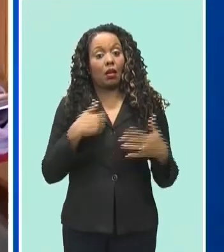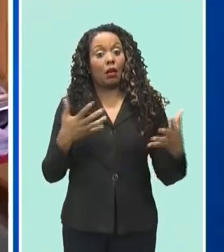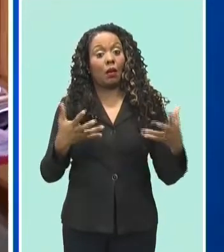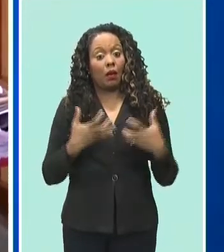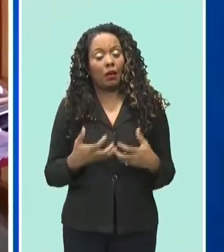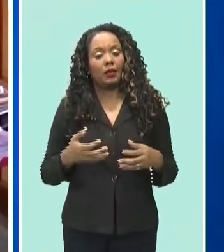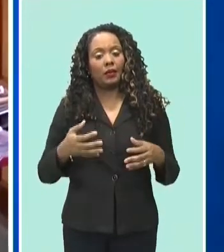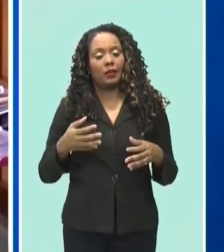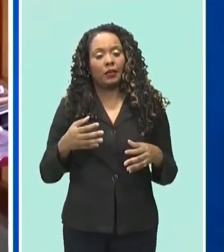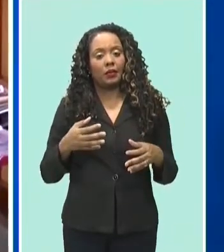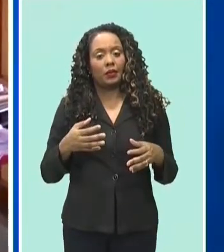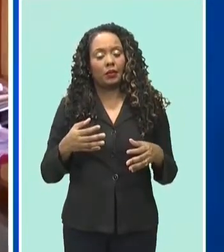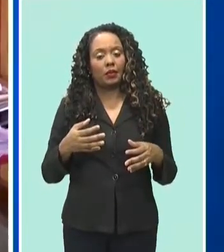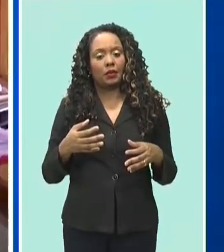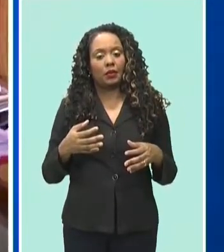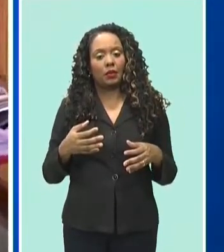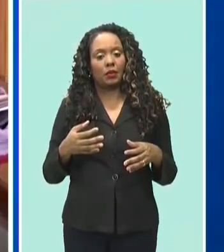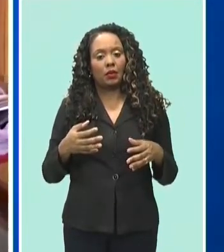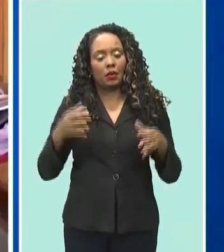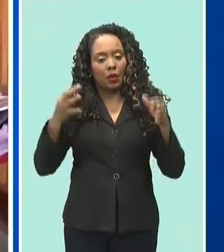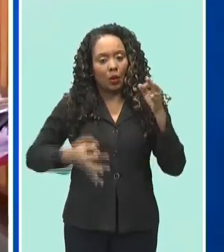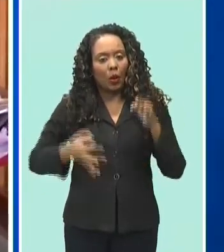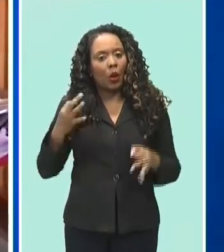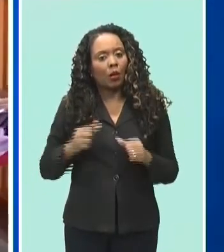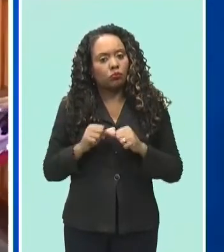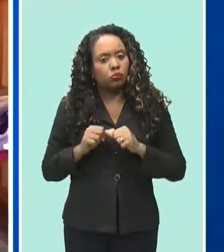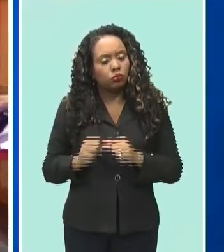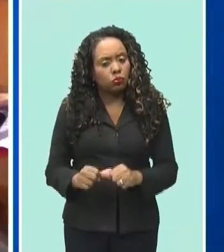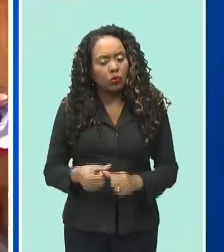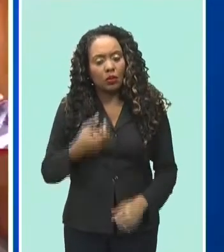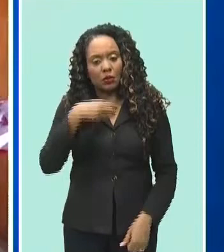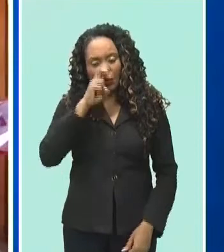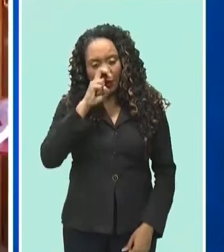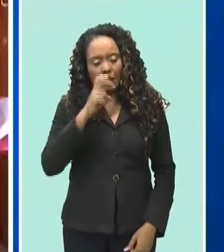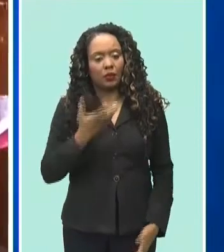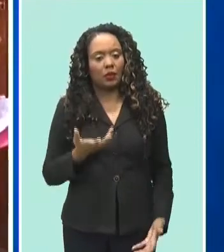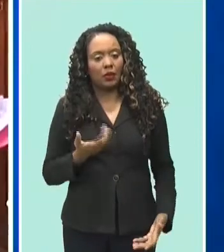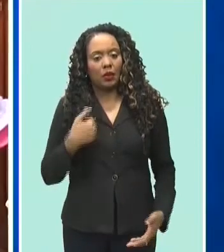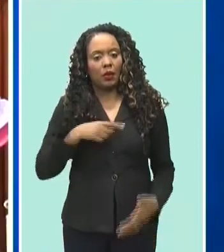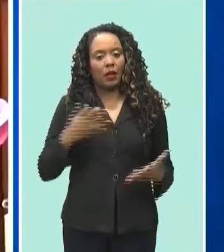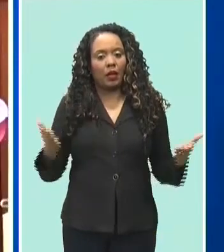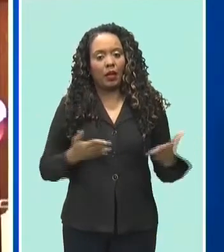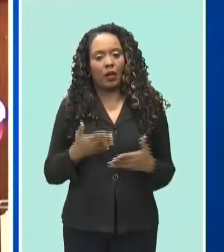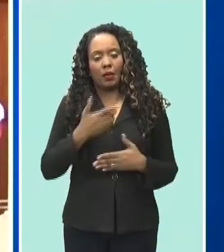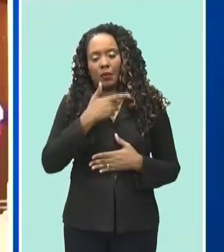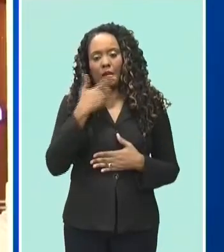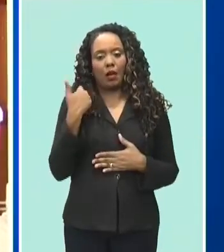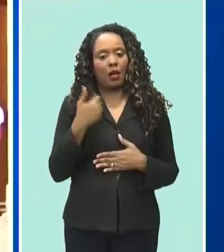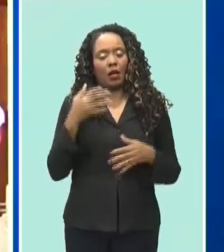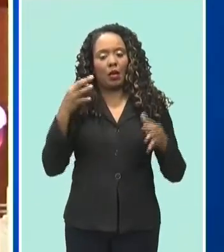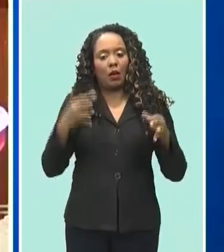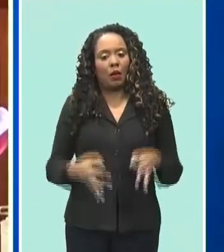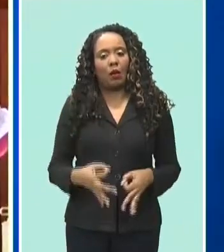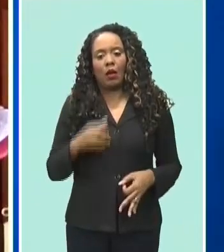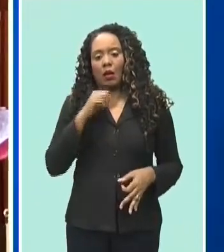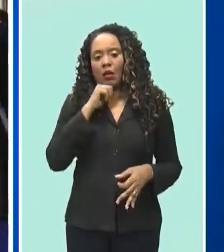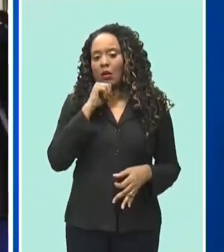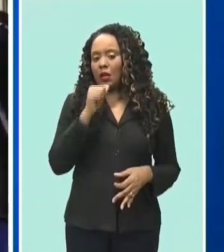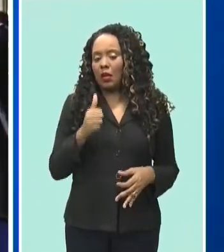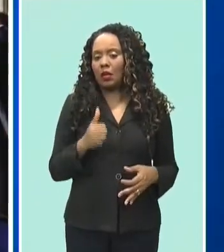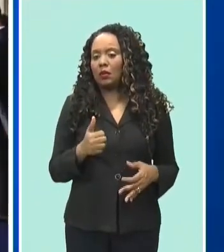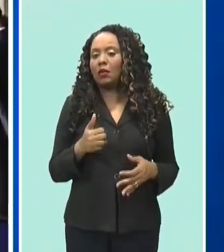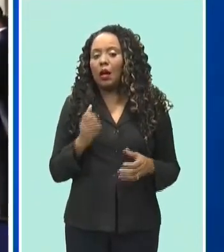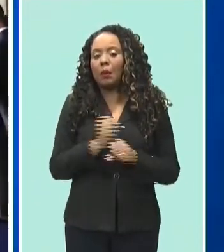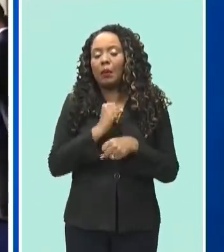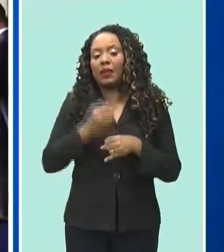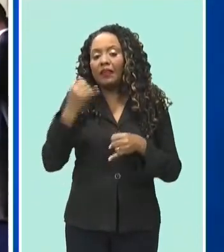to act with restraint again. We are here because the court acted with restraint since January.